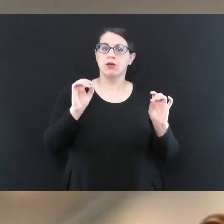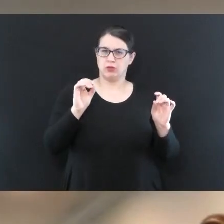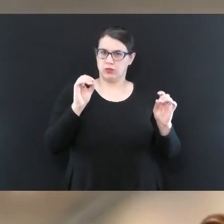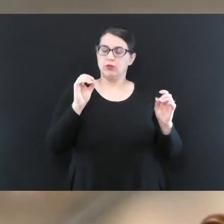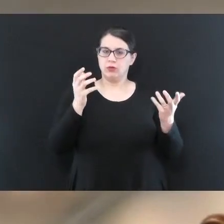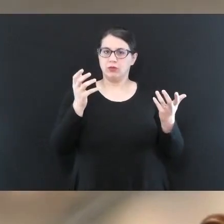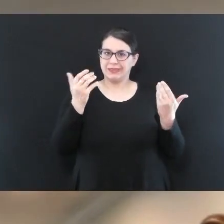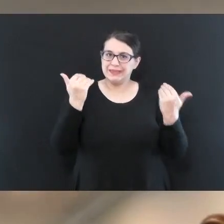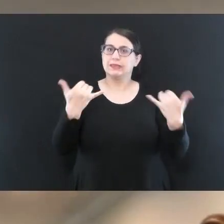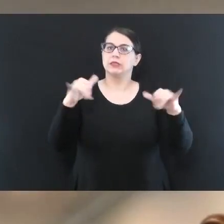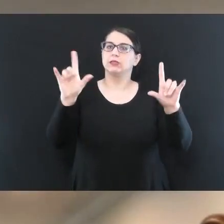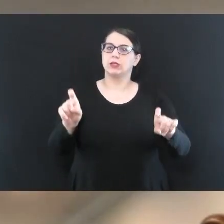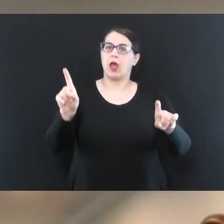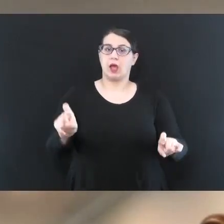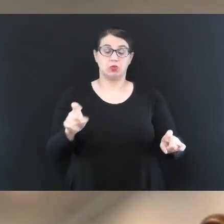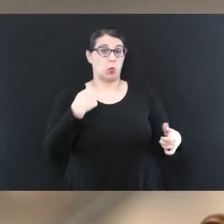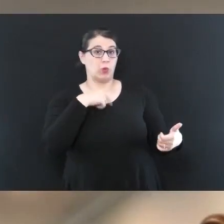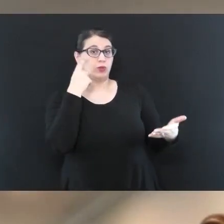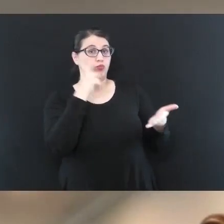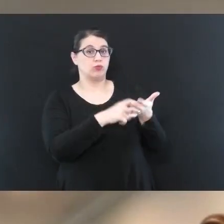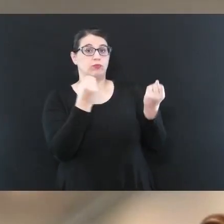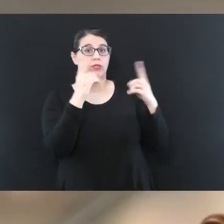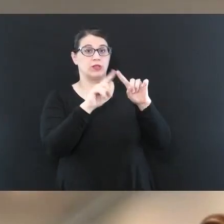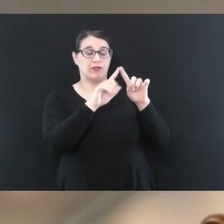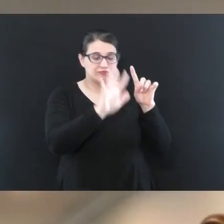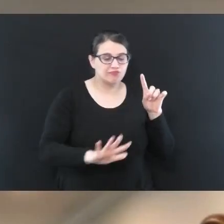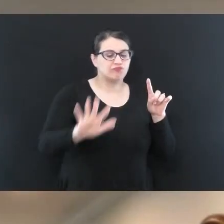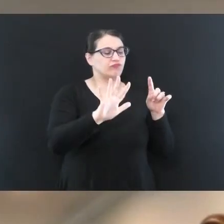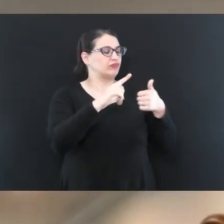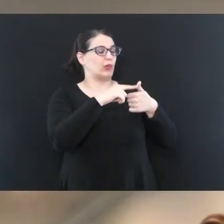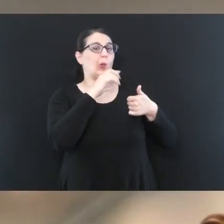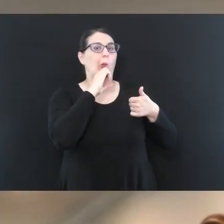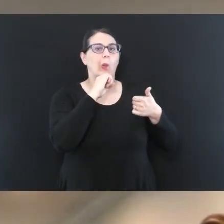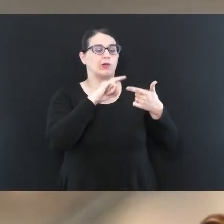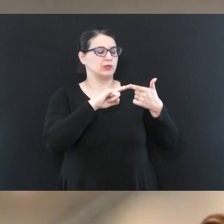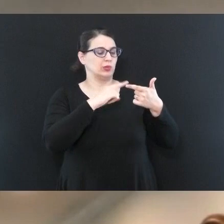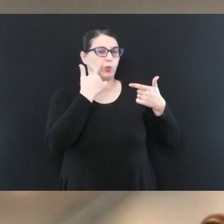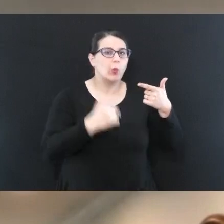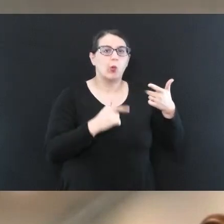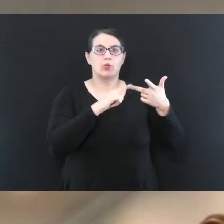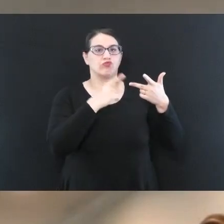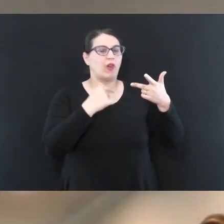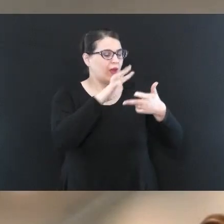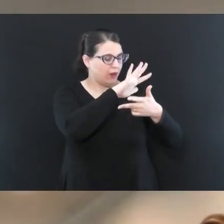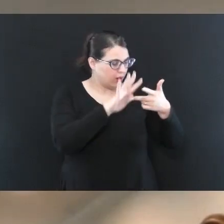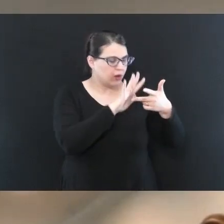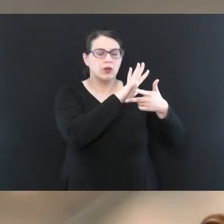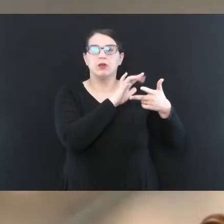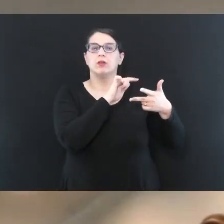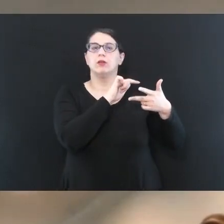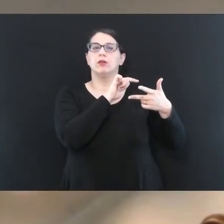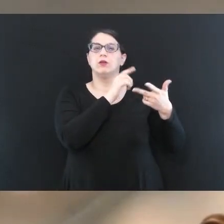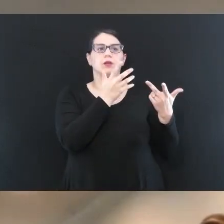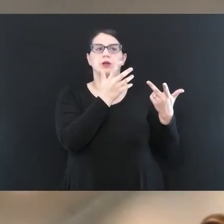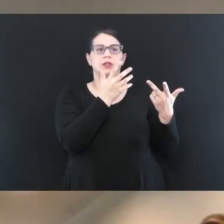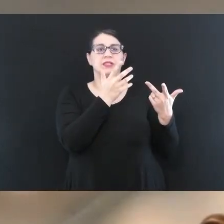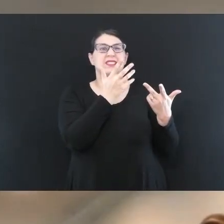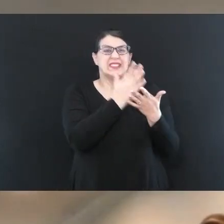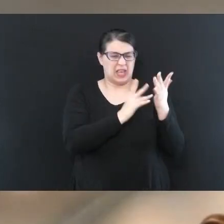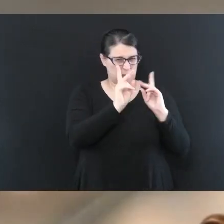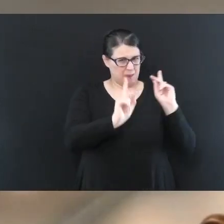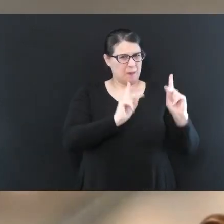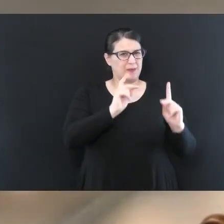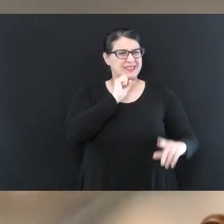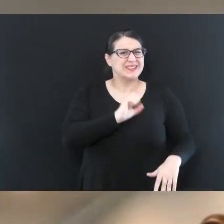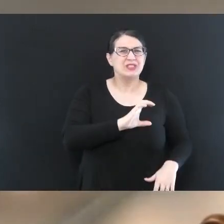color, or people working in areas where people are really vulnerable and susceptible, it is